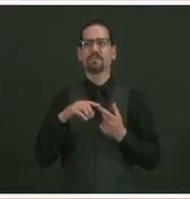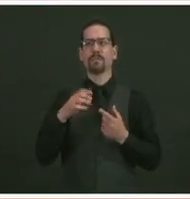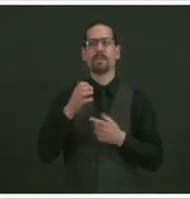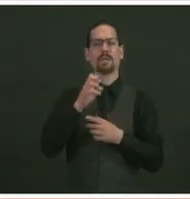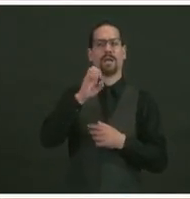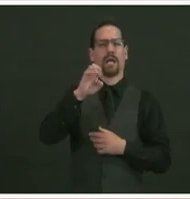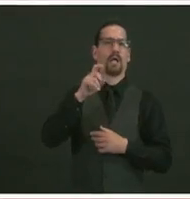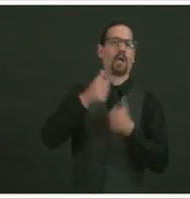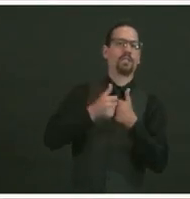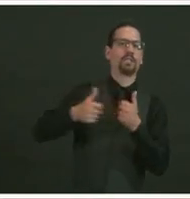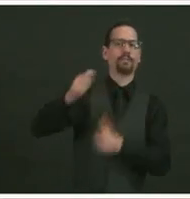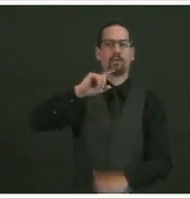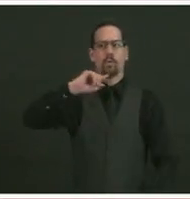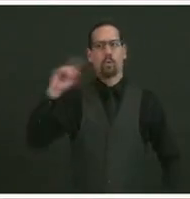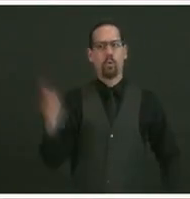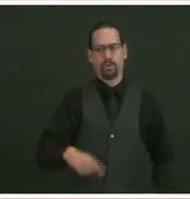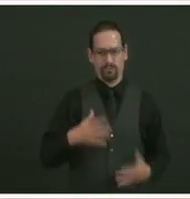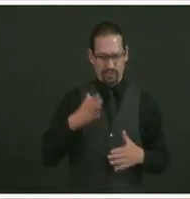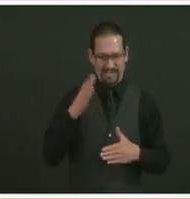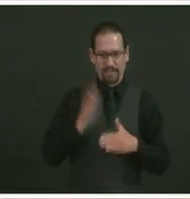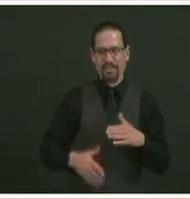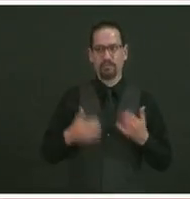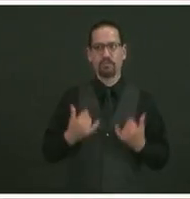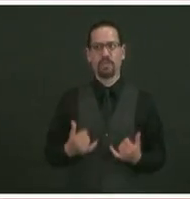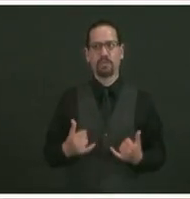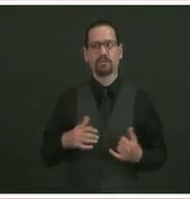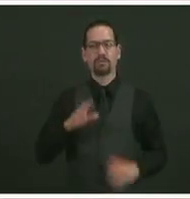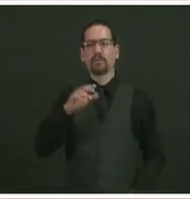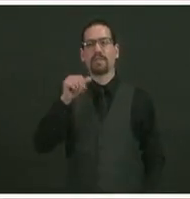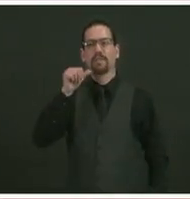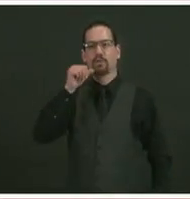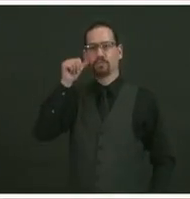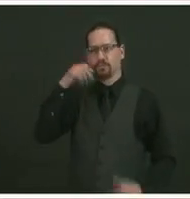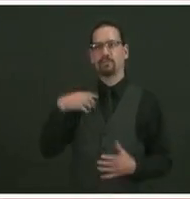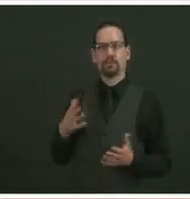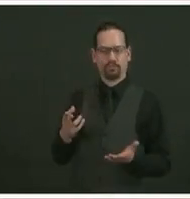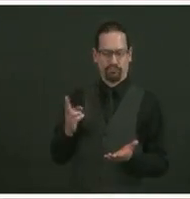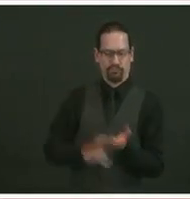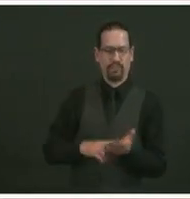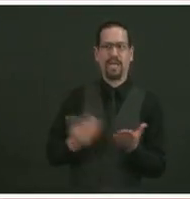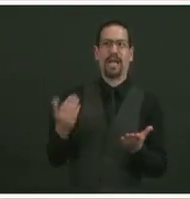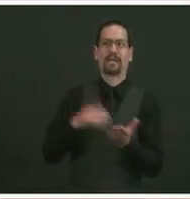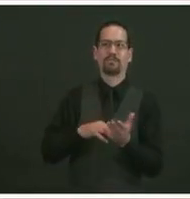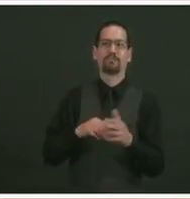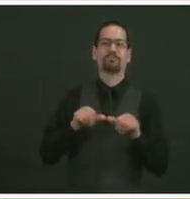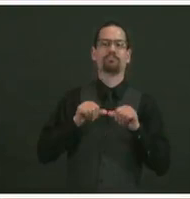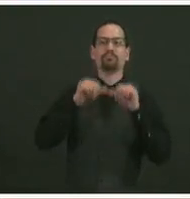renewed it. I signed it last night to renew it. Until when? For another month. Thank you. For another month. Thank you.